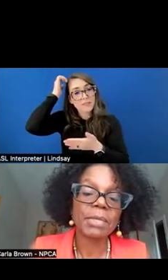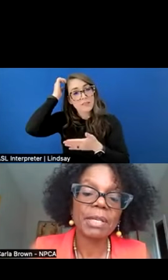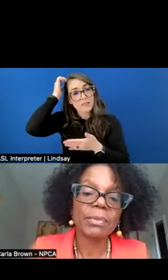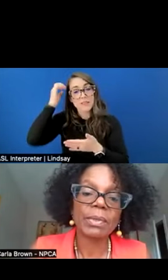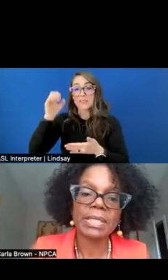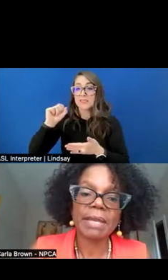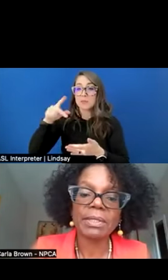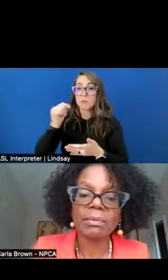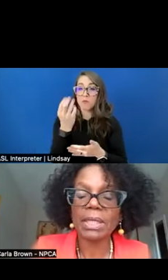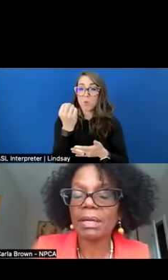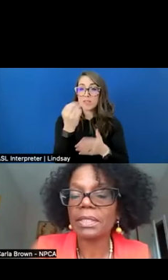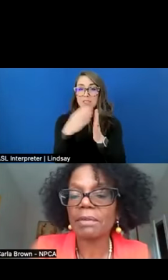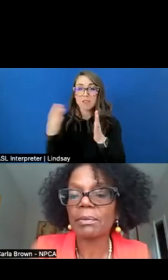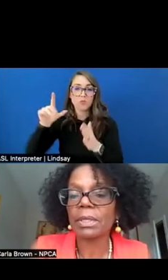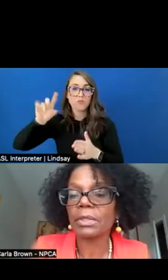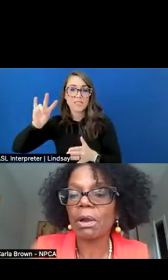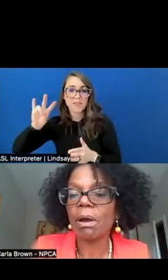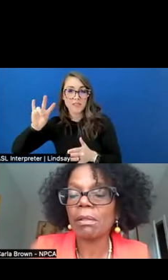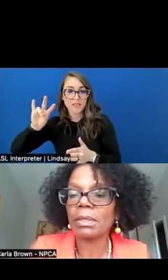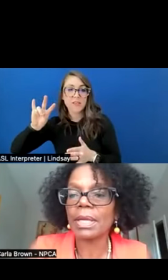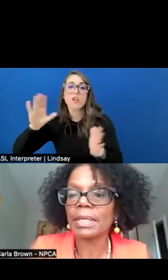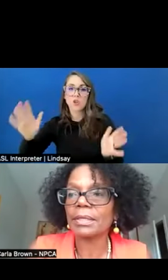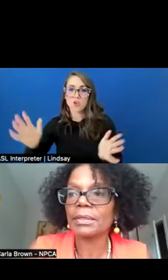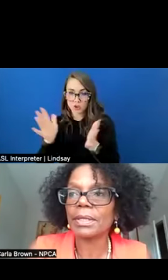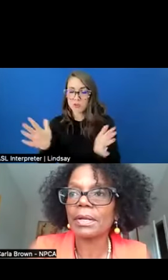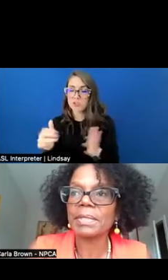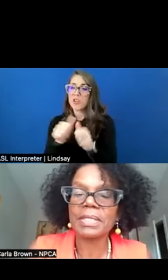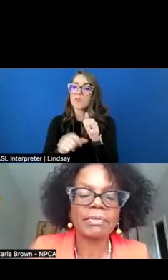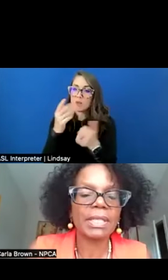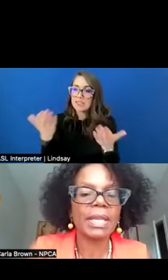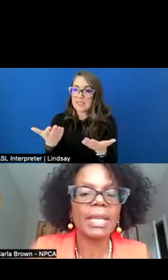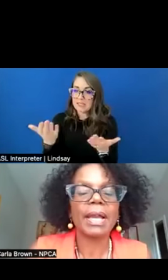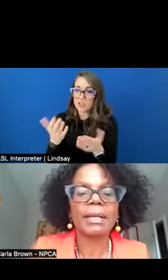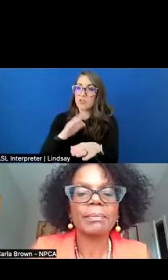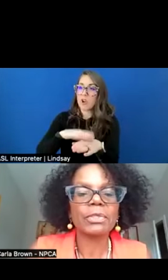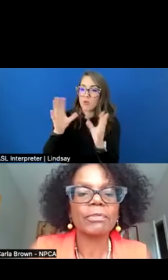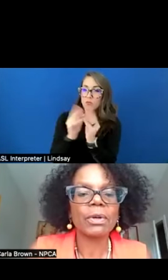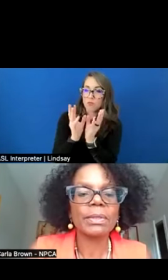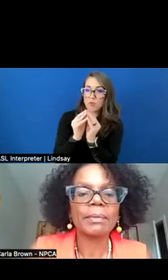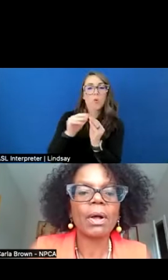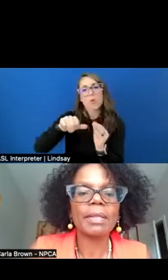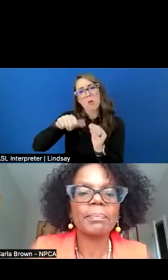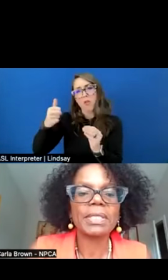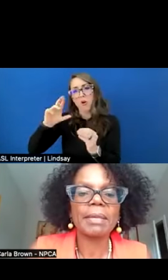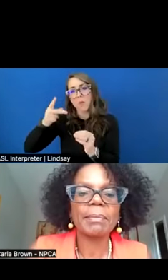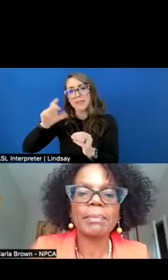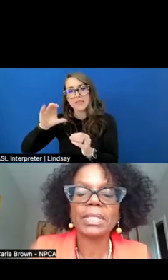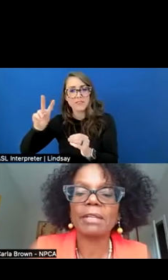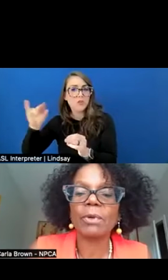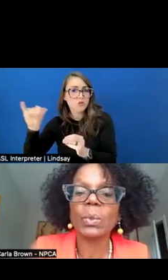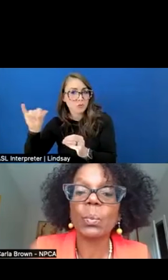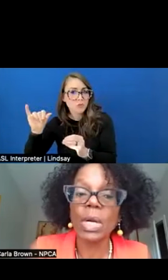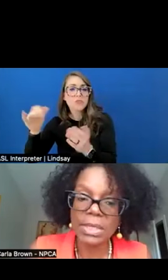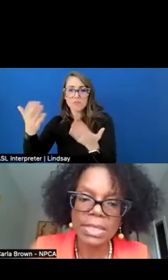to September 27th. We encourage everyone on the call or any other RPCV to vote, and all NPCA members